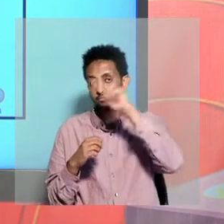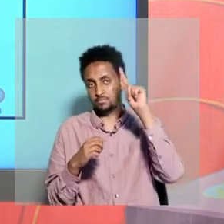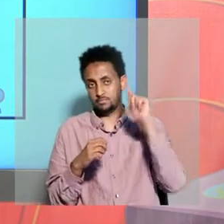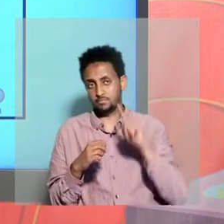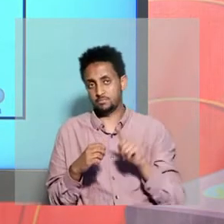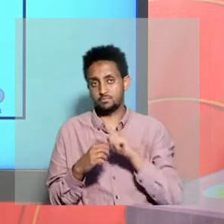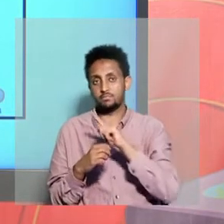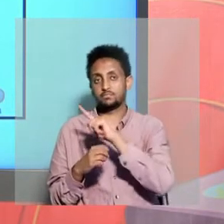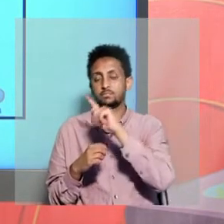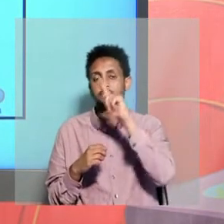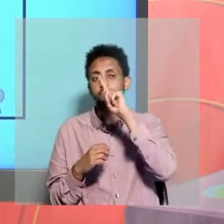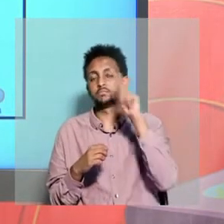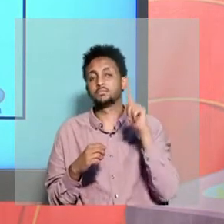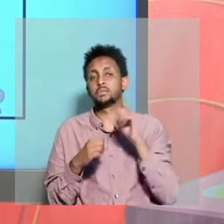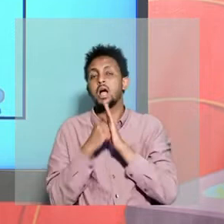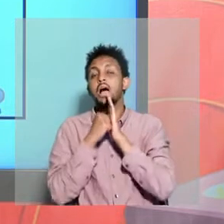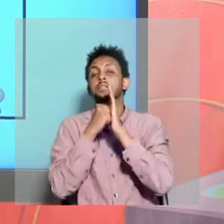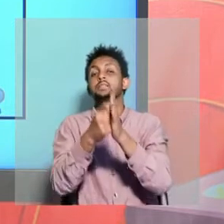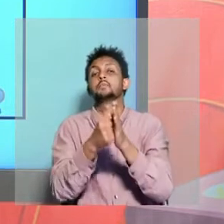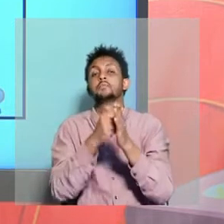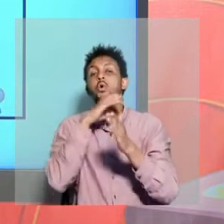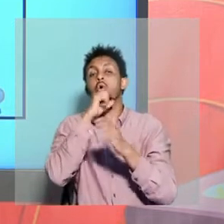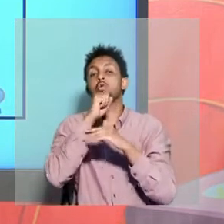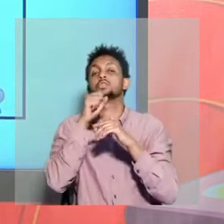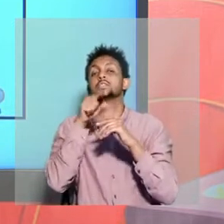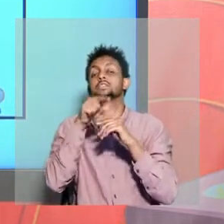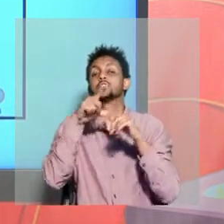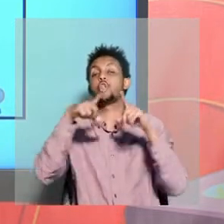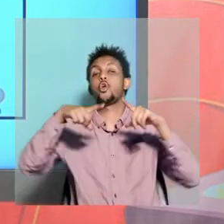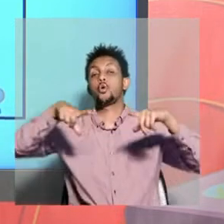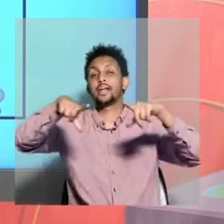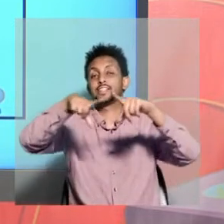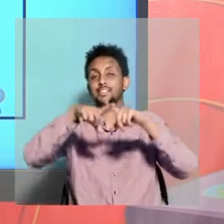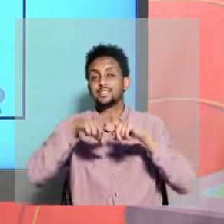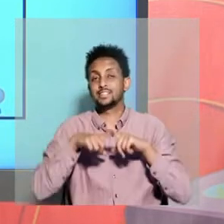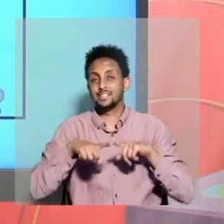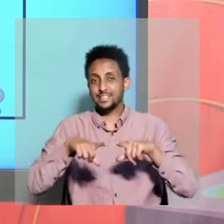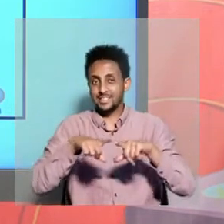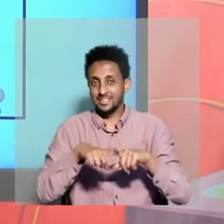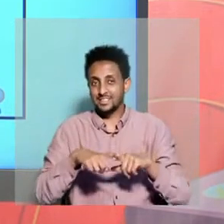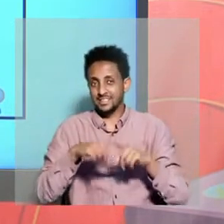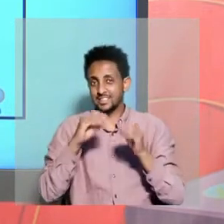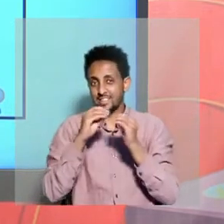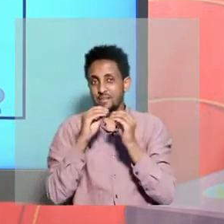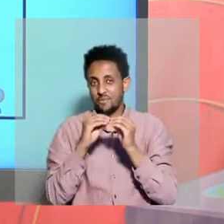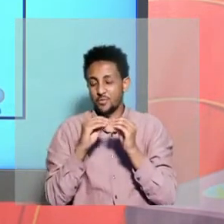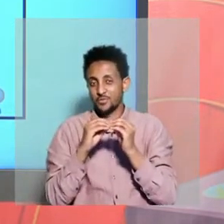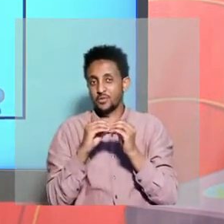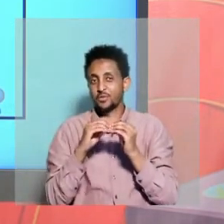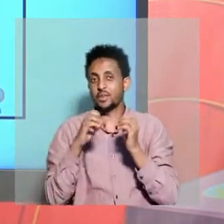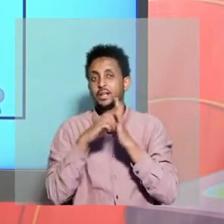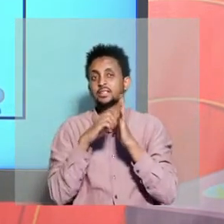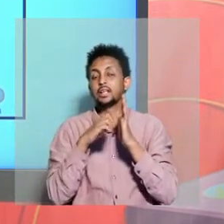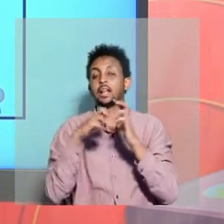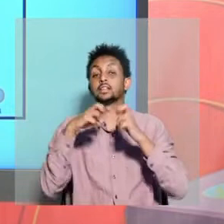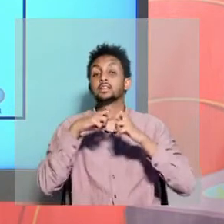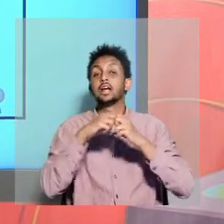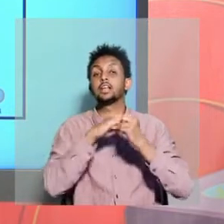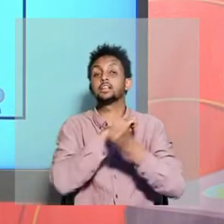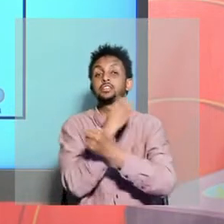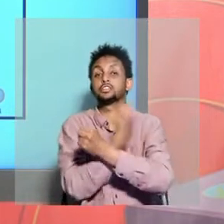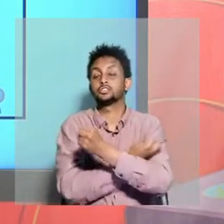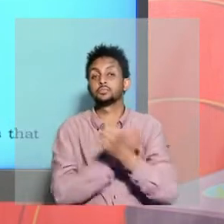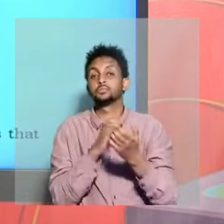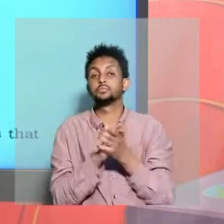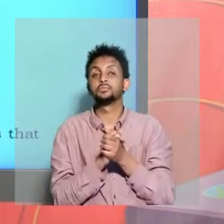now. Okay, to assemble and hold them at this location, we require such amount of electrical potential energy.